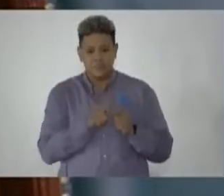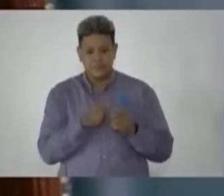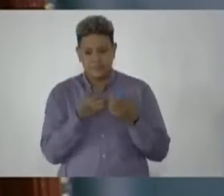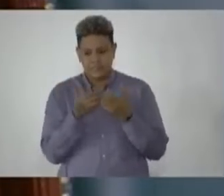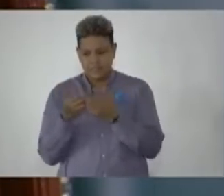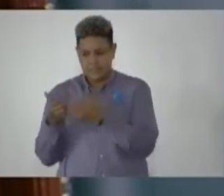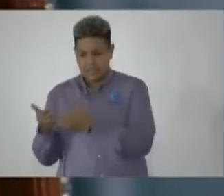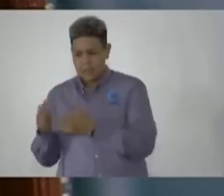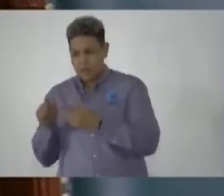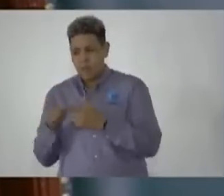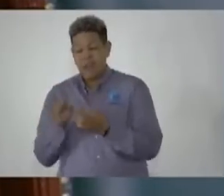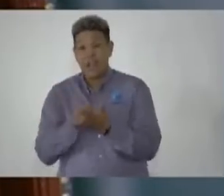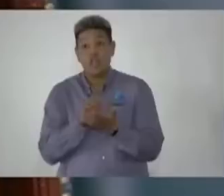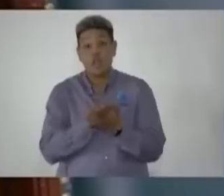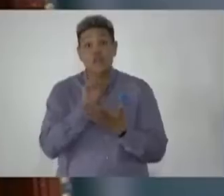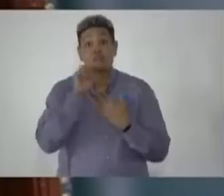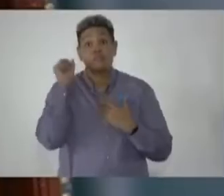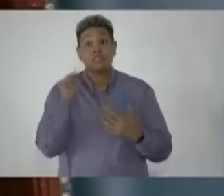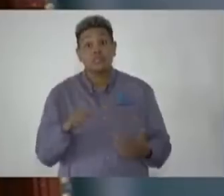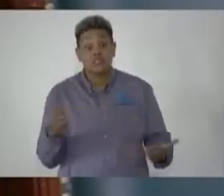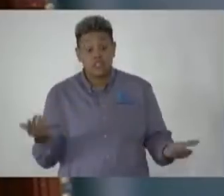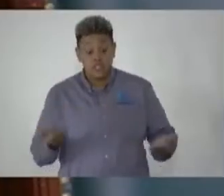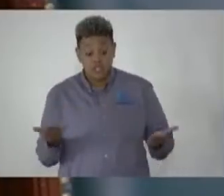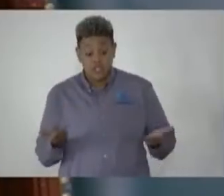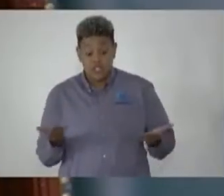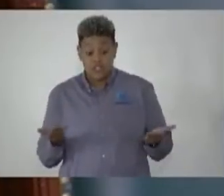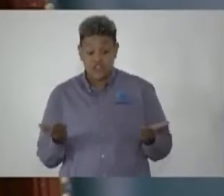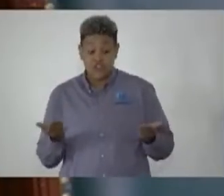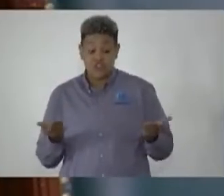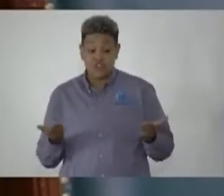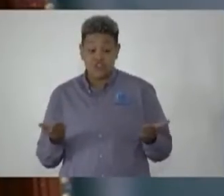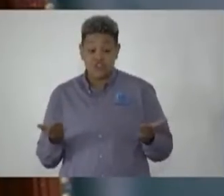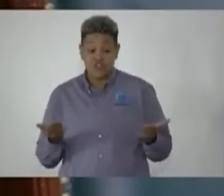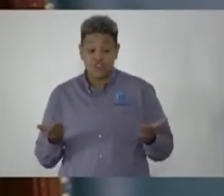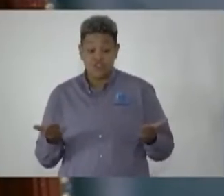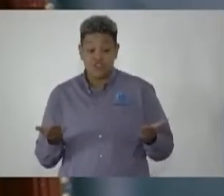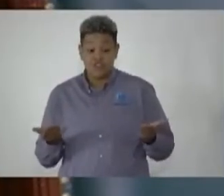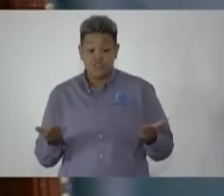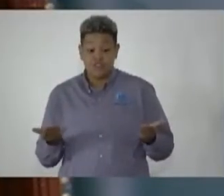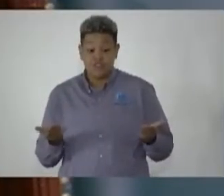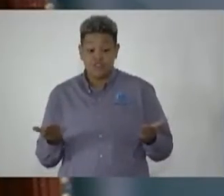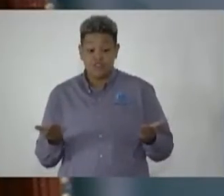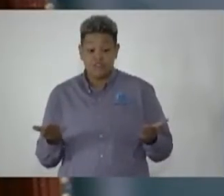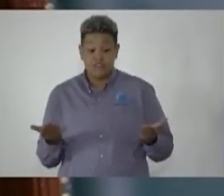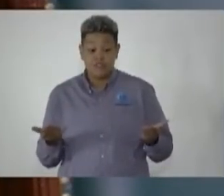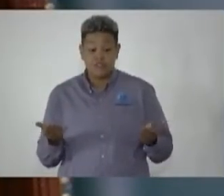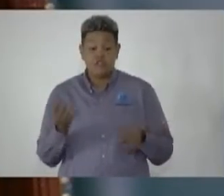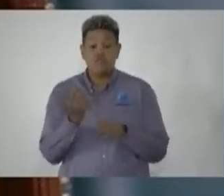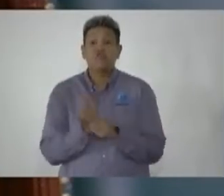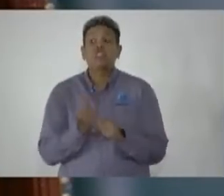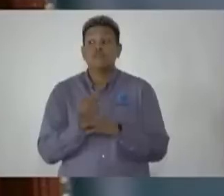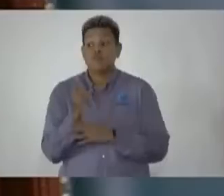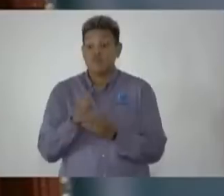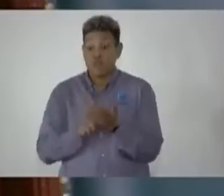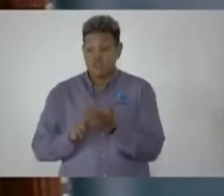When a document is sent here, it is received by the